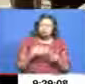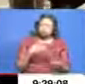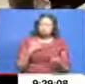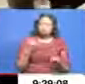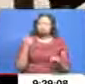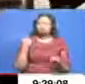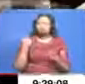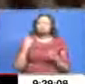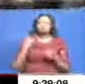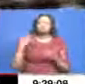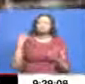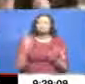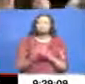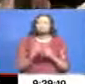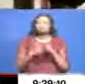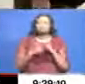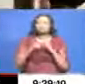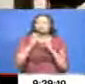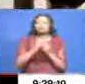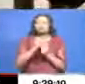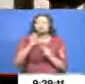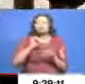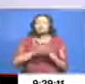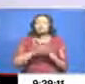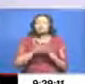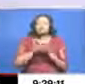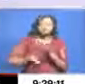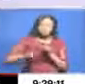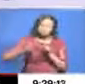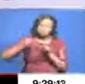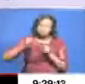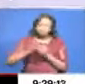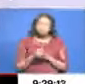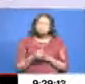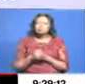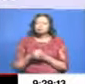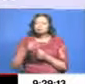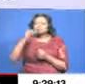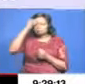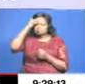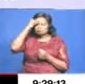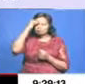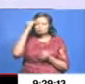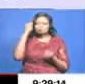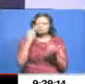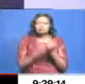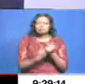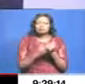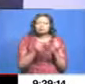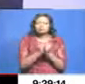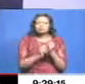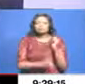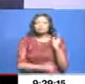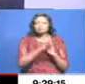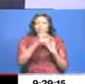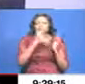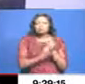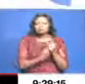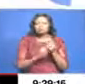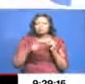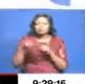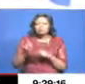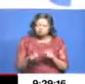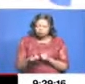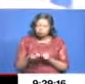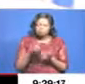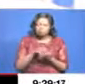2015, there are concerns that the numbers could be much higher. The government is partnering with development partners to manage the obtaining situation